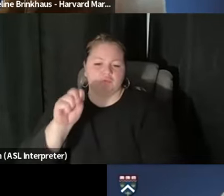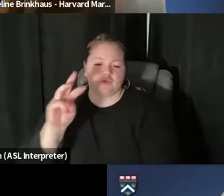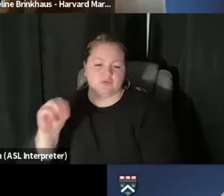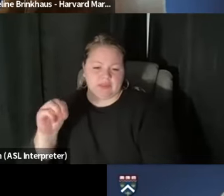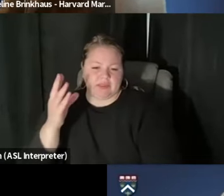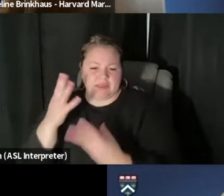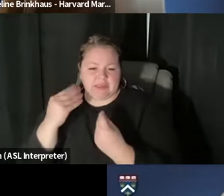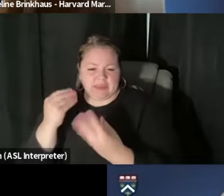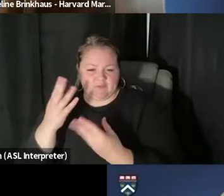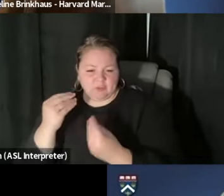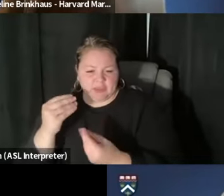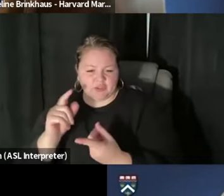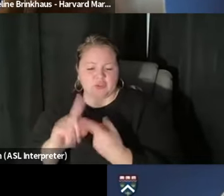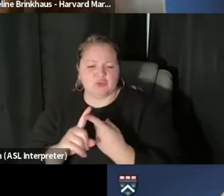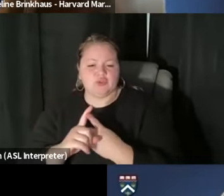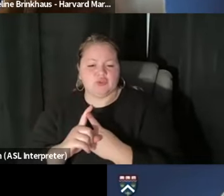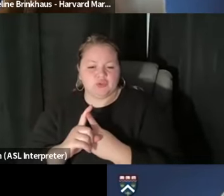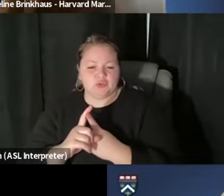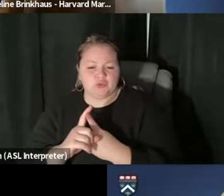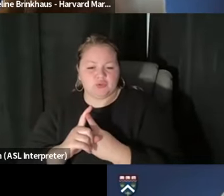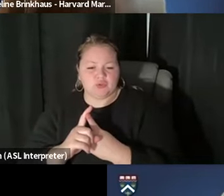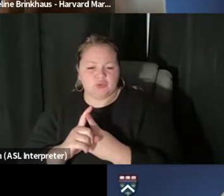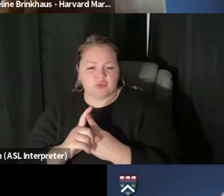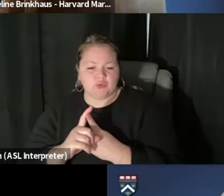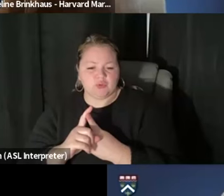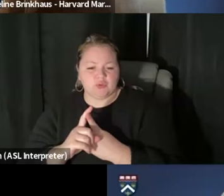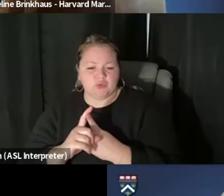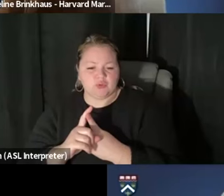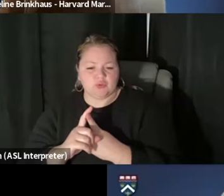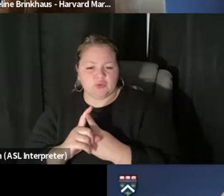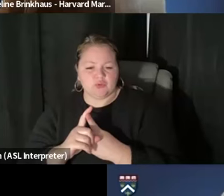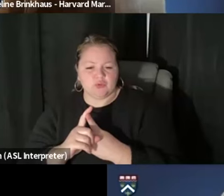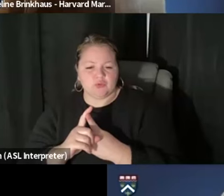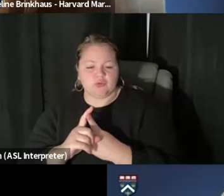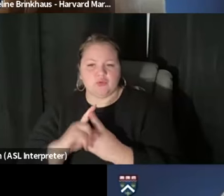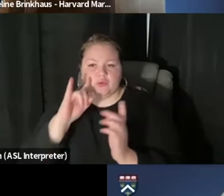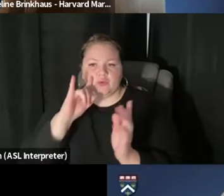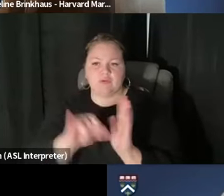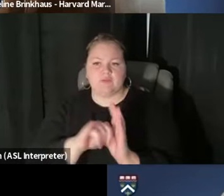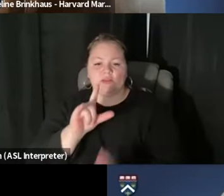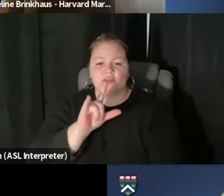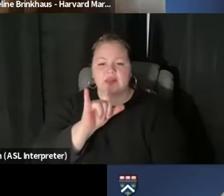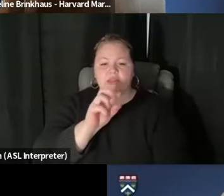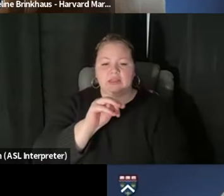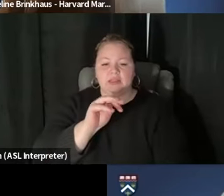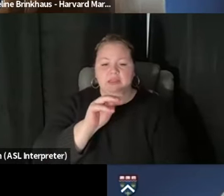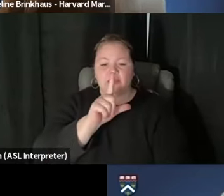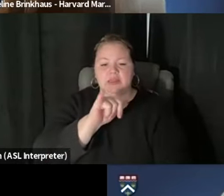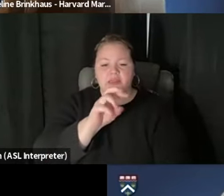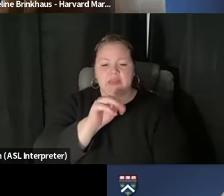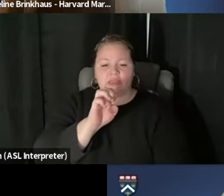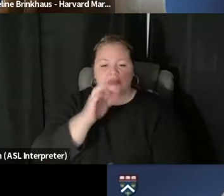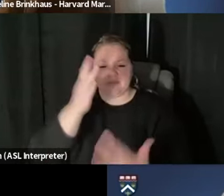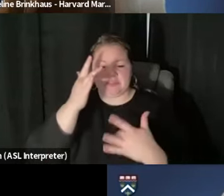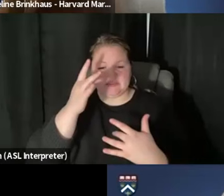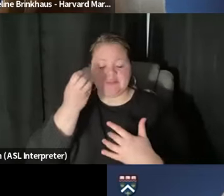sentiments. So you have to just classify whether it is people are talking about Lyme disease, whether they are just talking, or whether someone is diagnosed with Lyme disease,